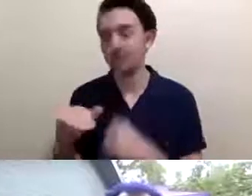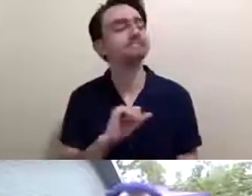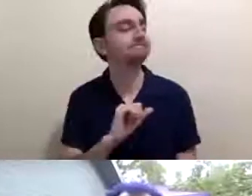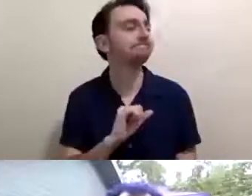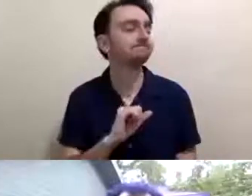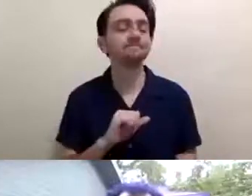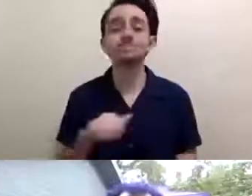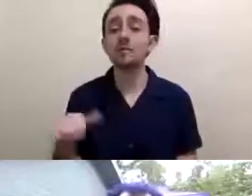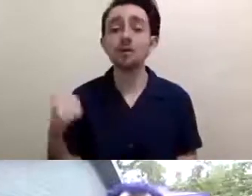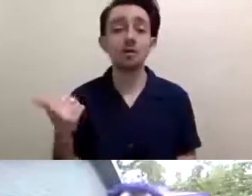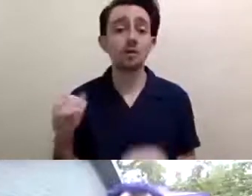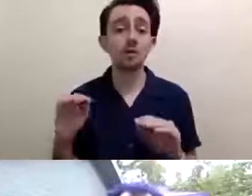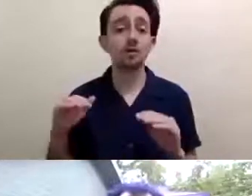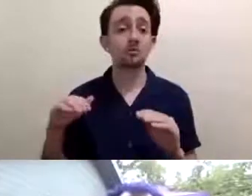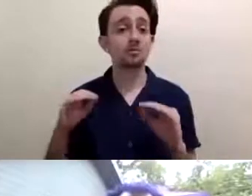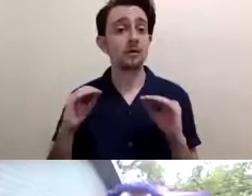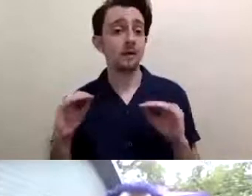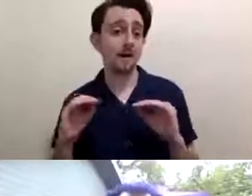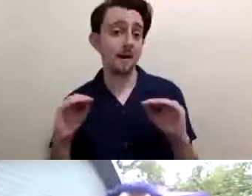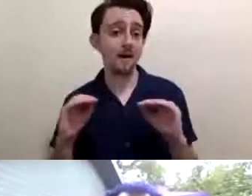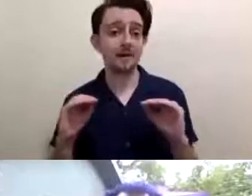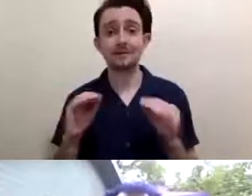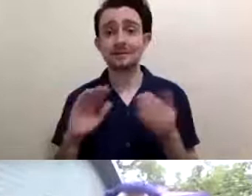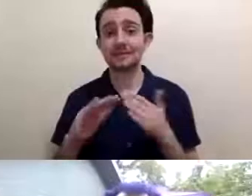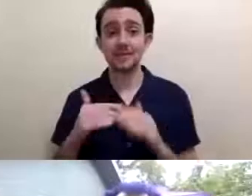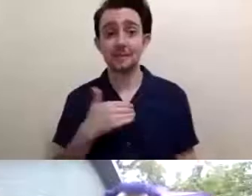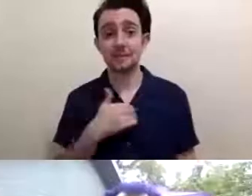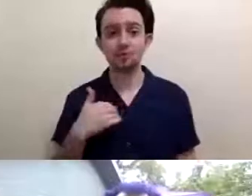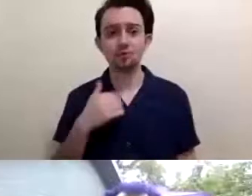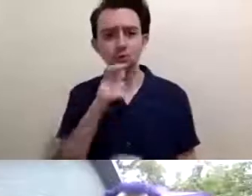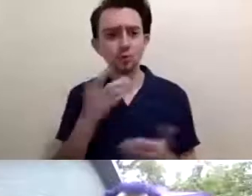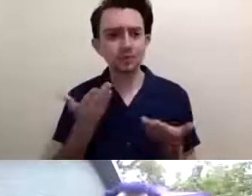other non-city members here?